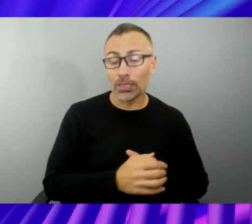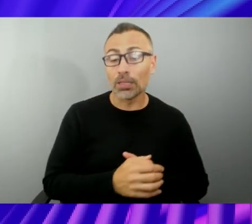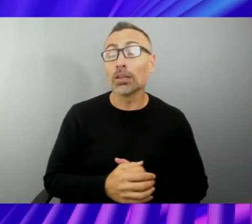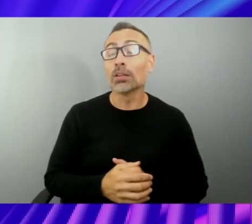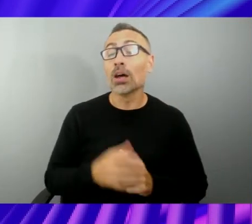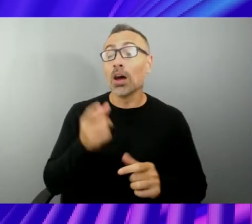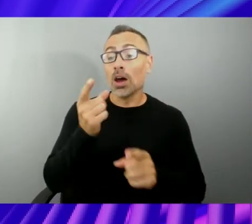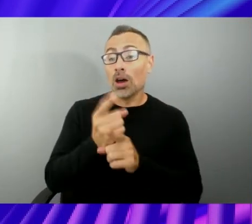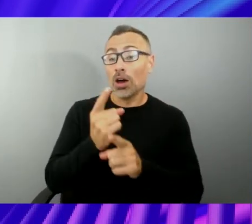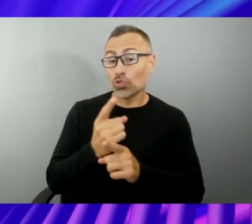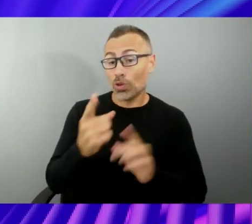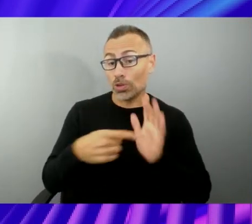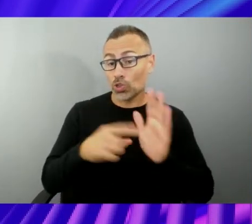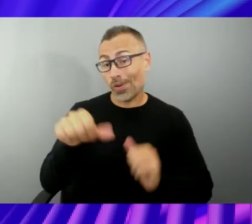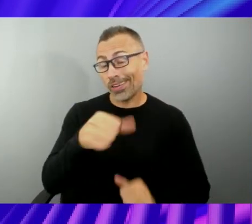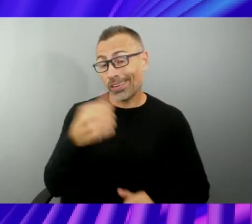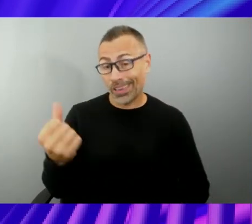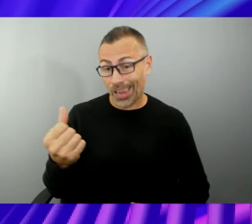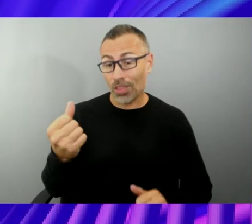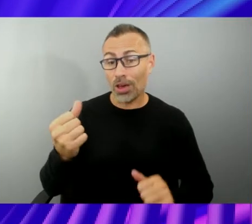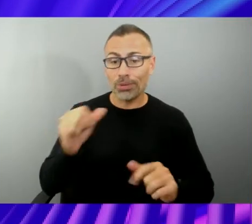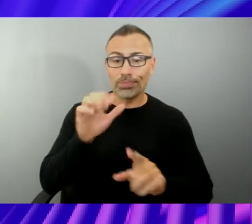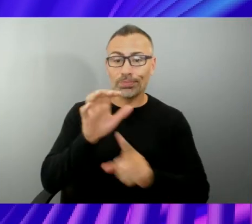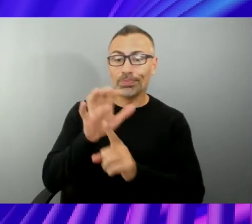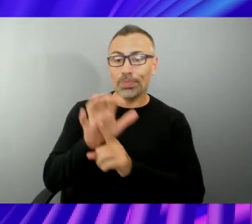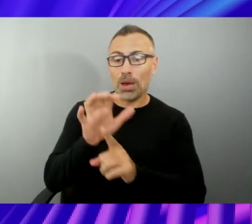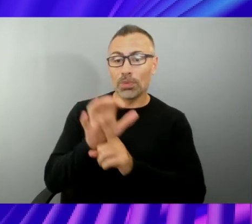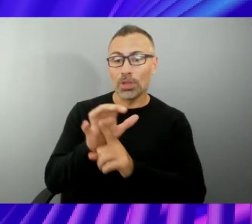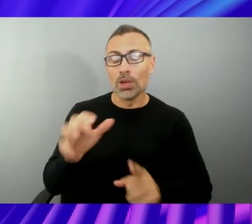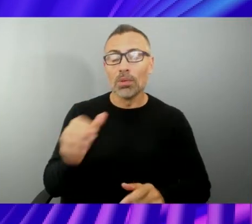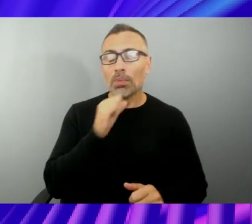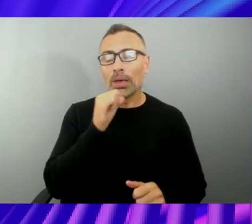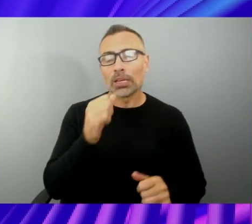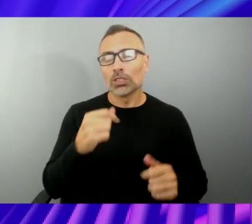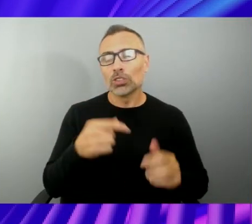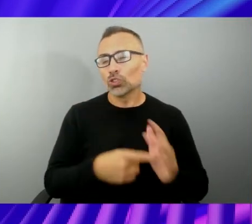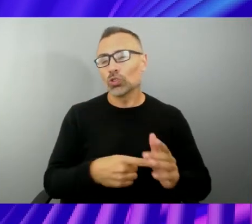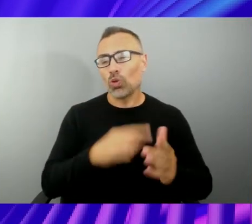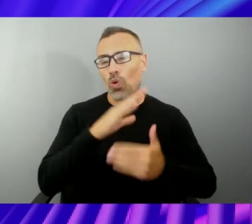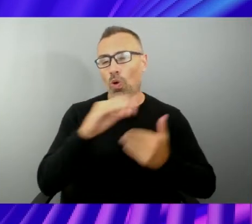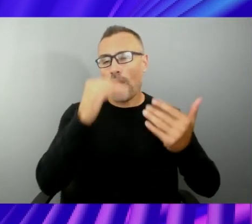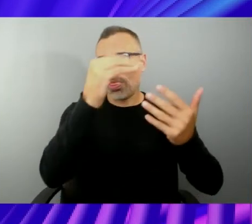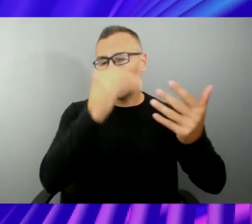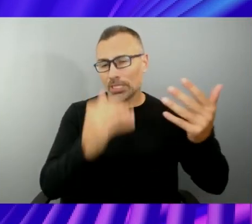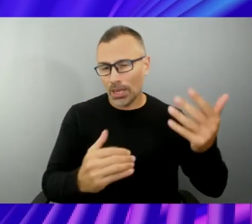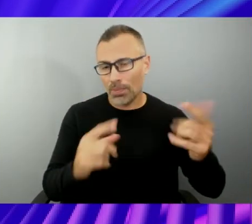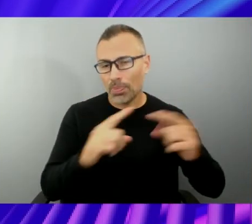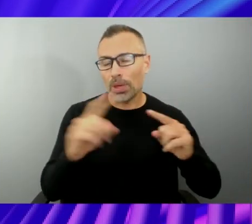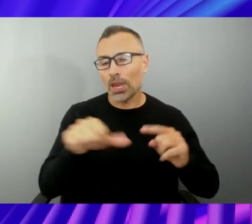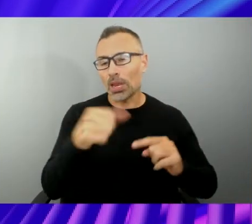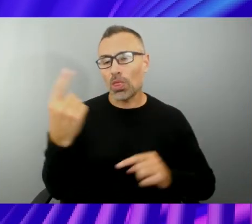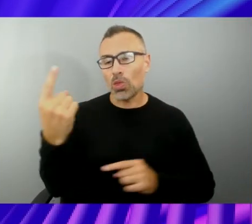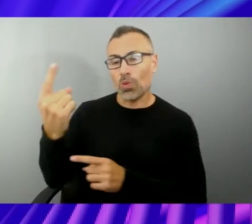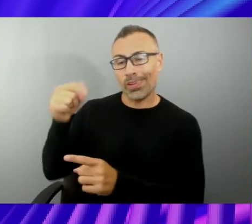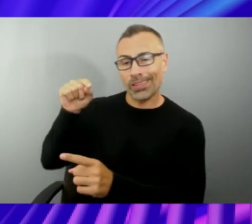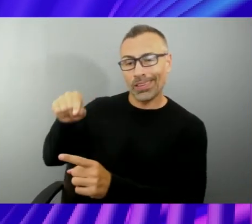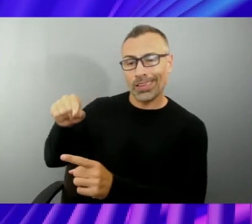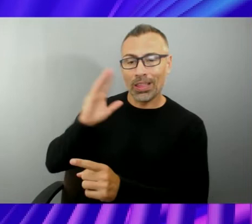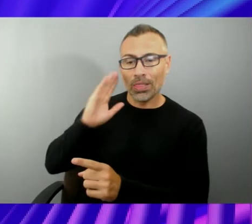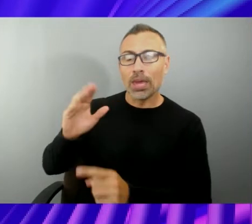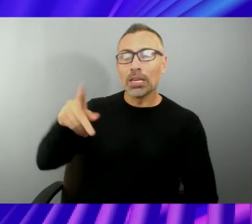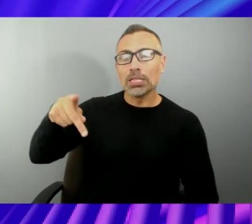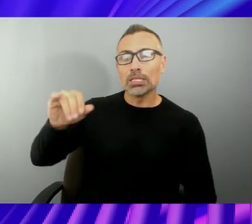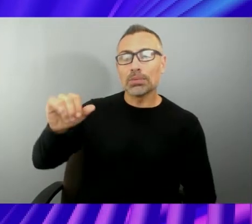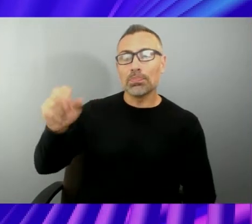popular identity provider. I'm not going to show the steps. Steps are same, but I wrote three blocks. Another one which we'll take is Ping Identity. Ping Identity